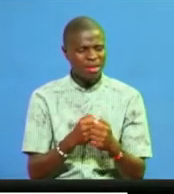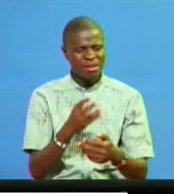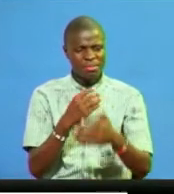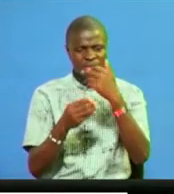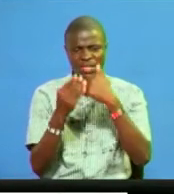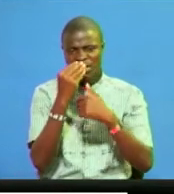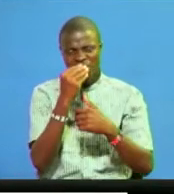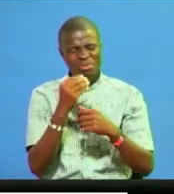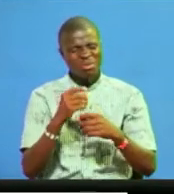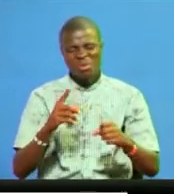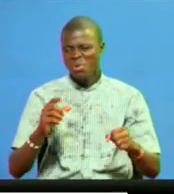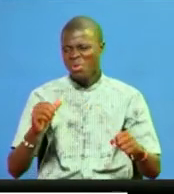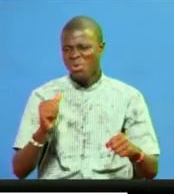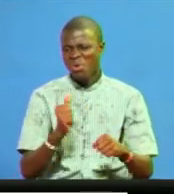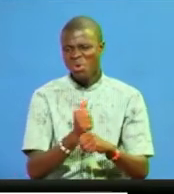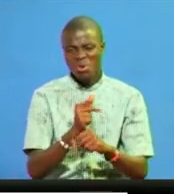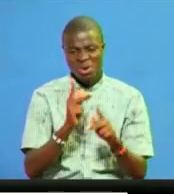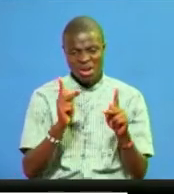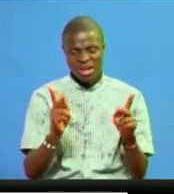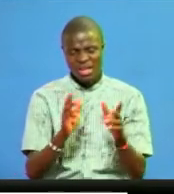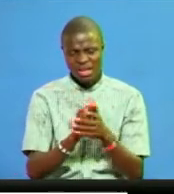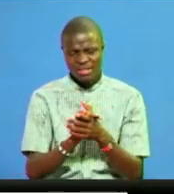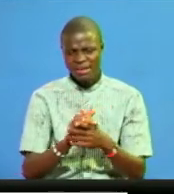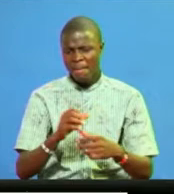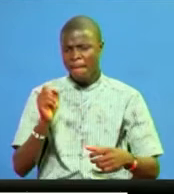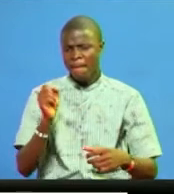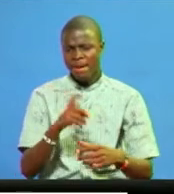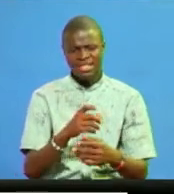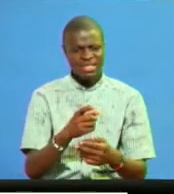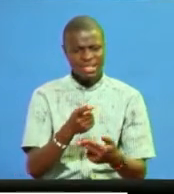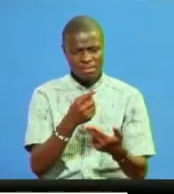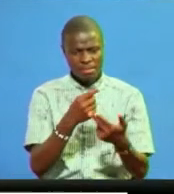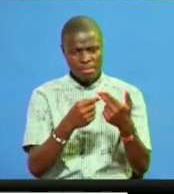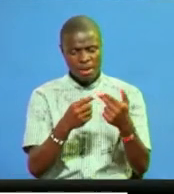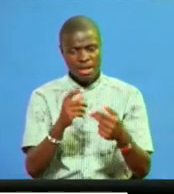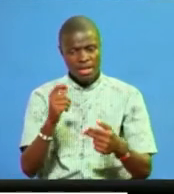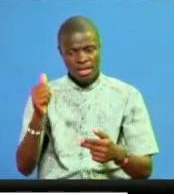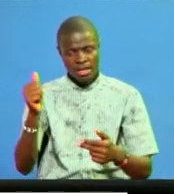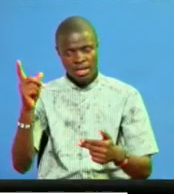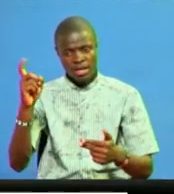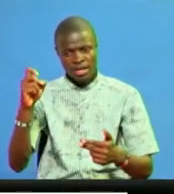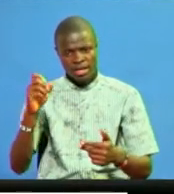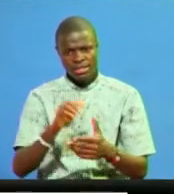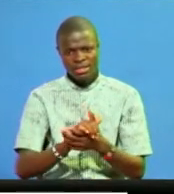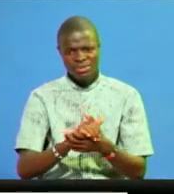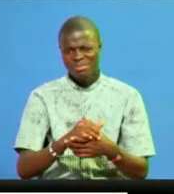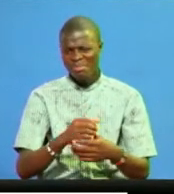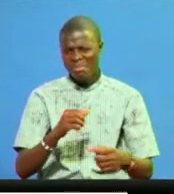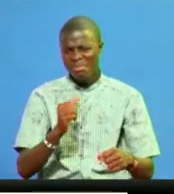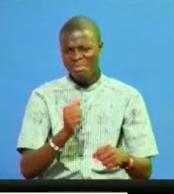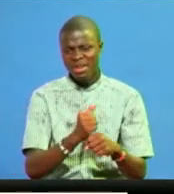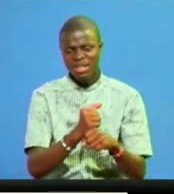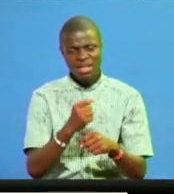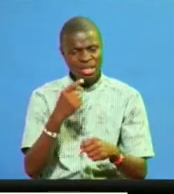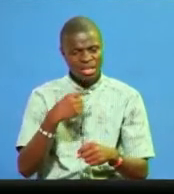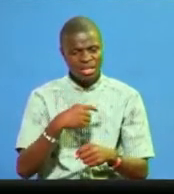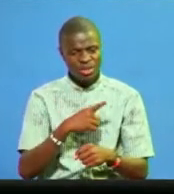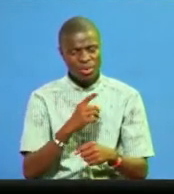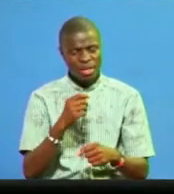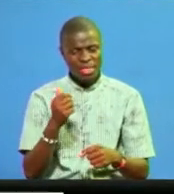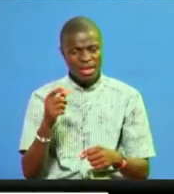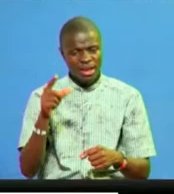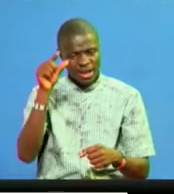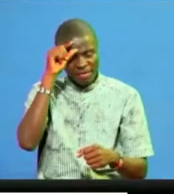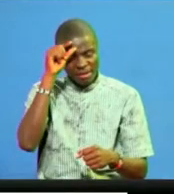every Kenyan must fulfill their tax responsibilities to ensure the government operates effectively. In the Senate, the spotlight will be